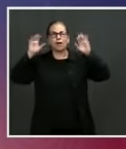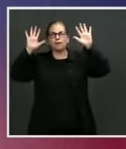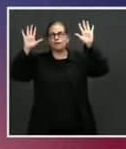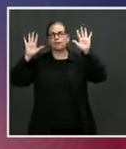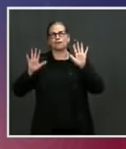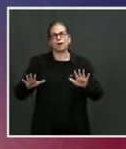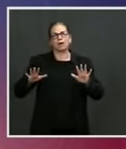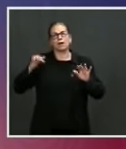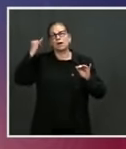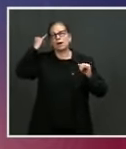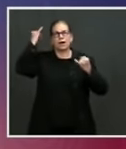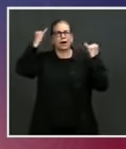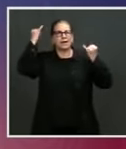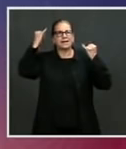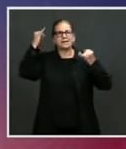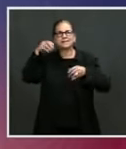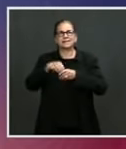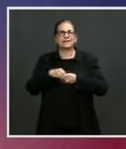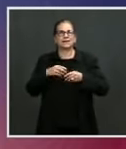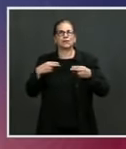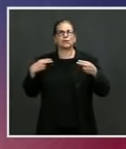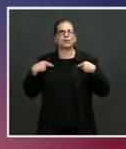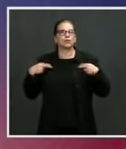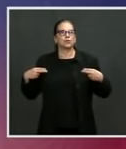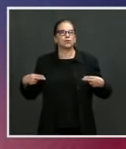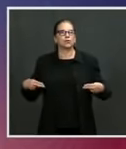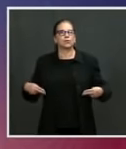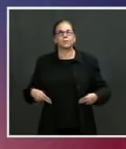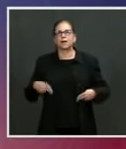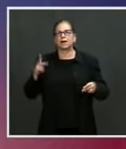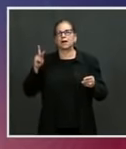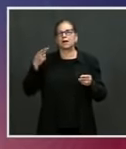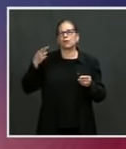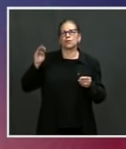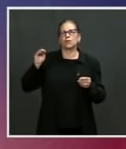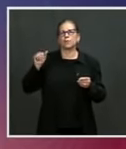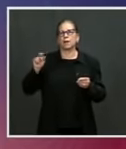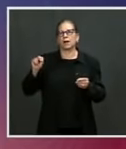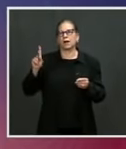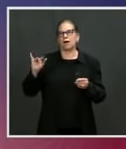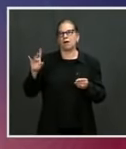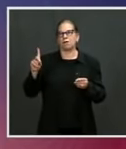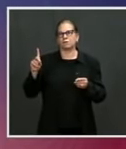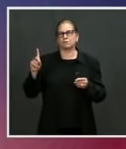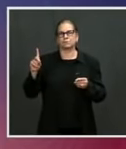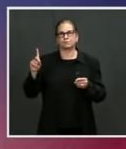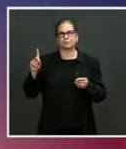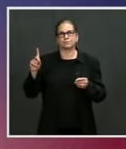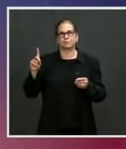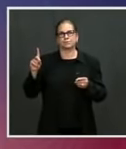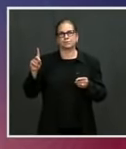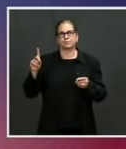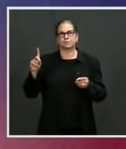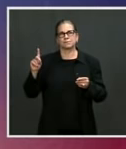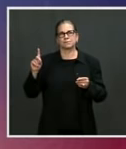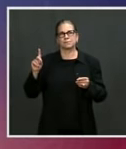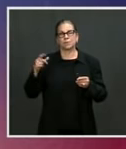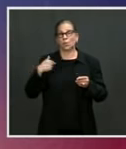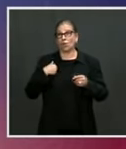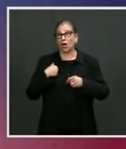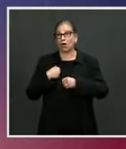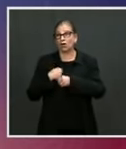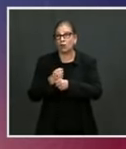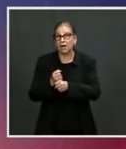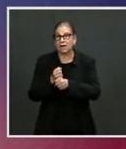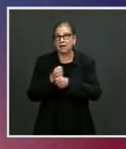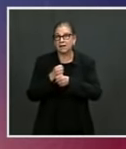humankind. An idea that we're all created equal in the image of Almighty God. That